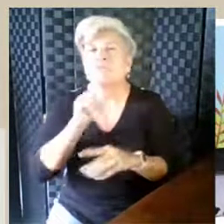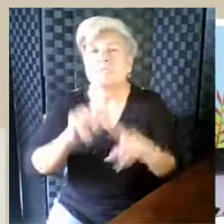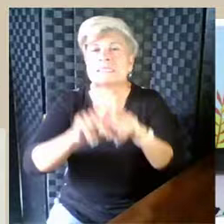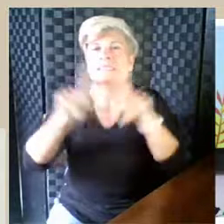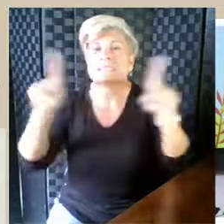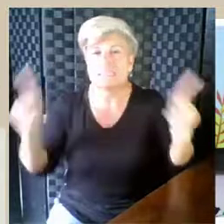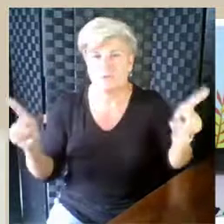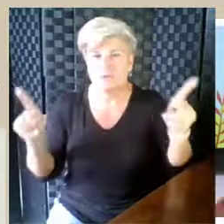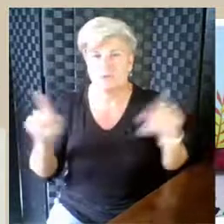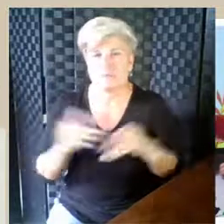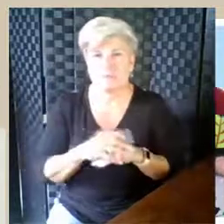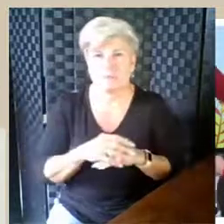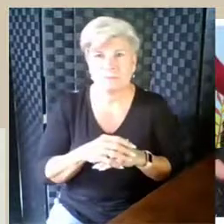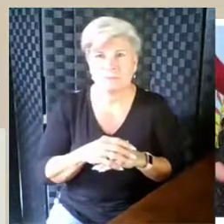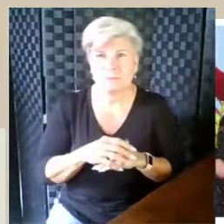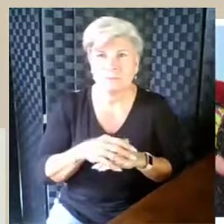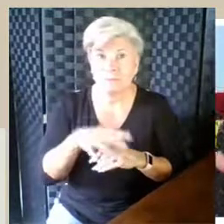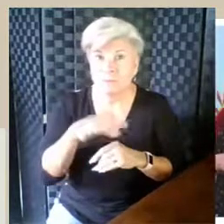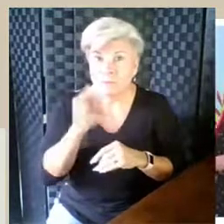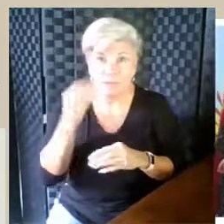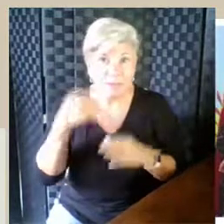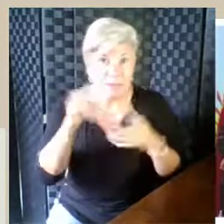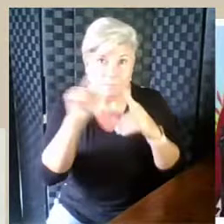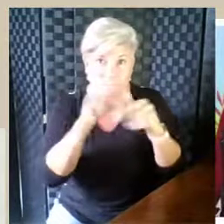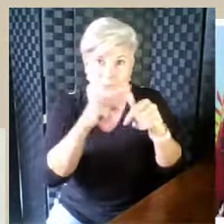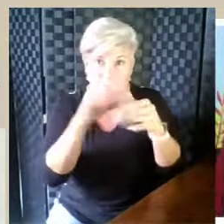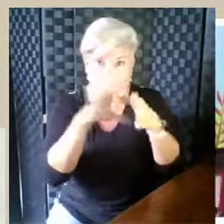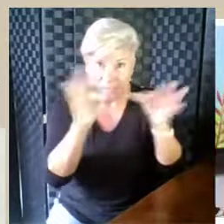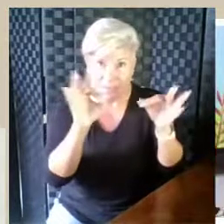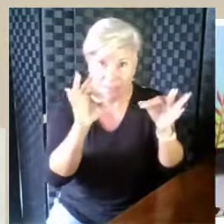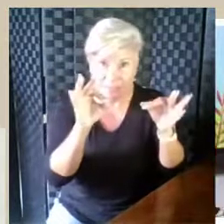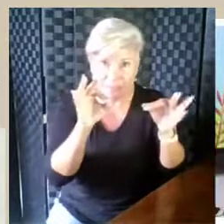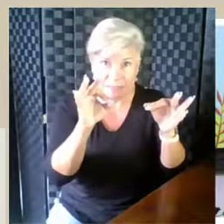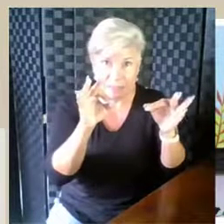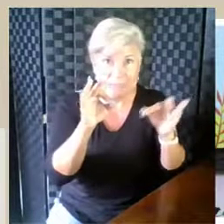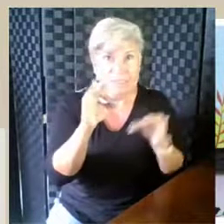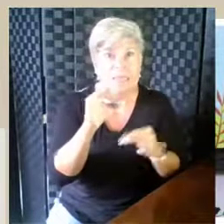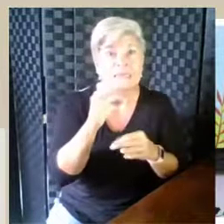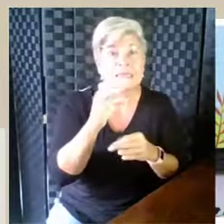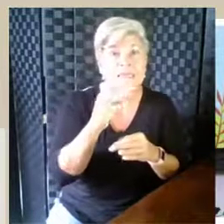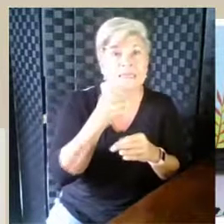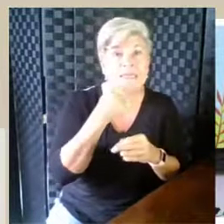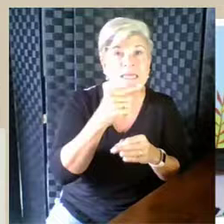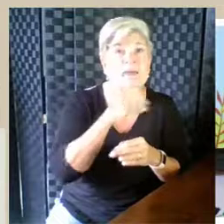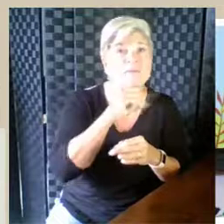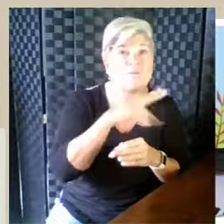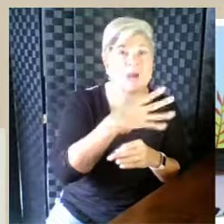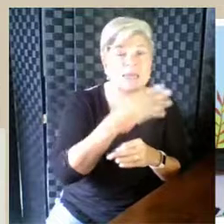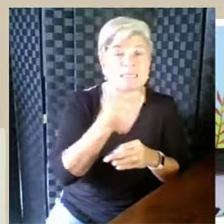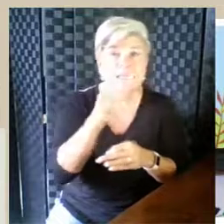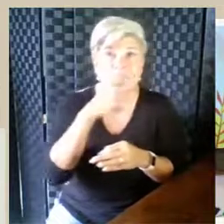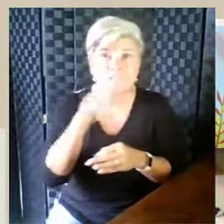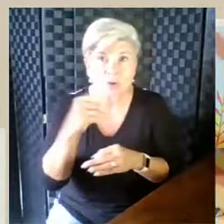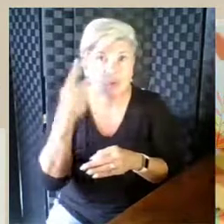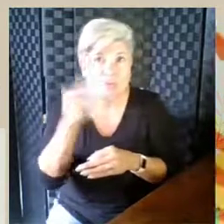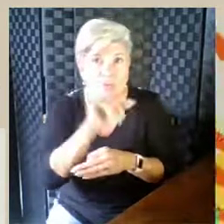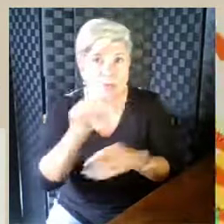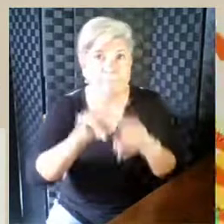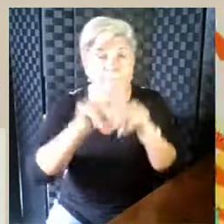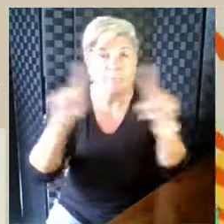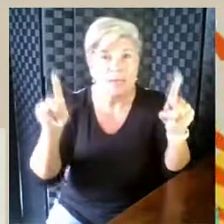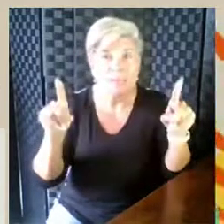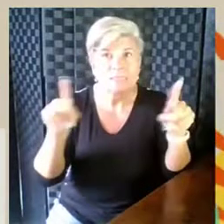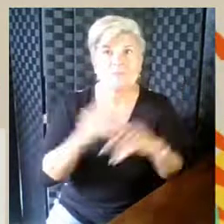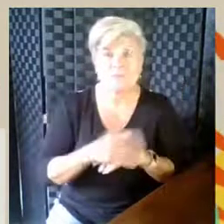actually different. And we find that in our very first statement or that question in our passage that we read.